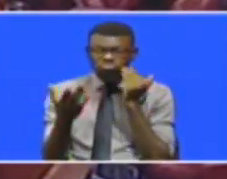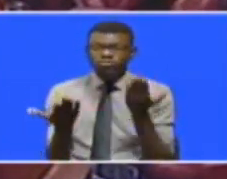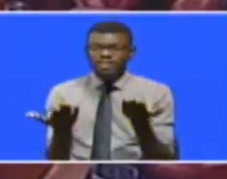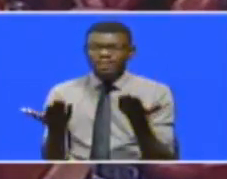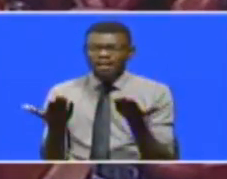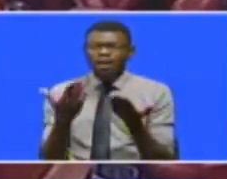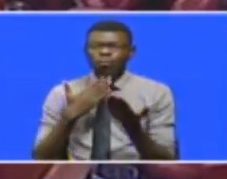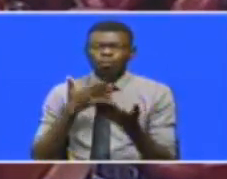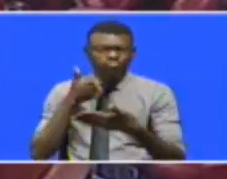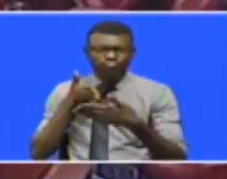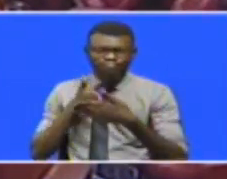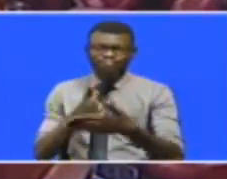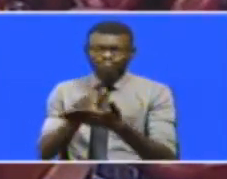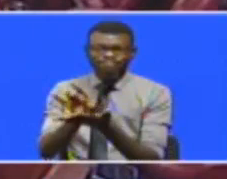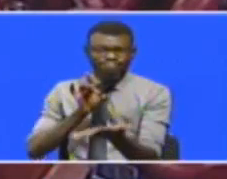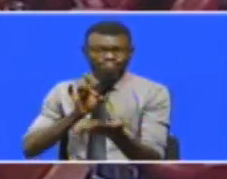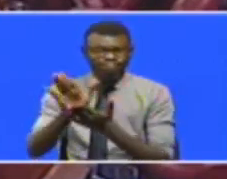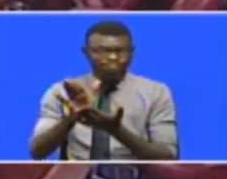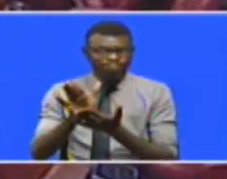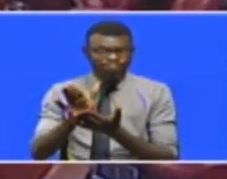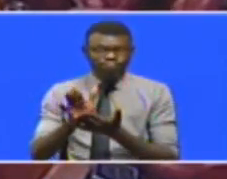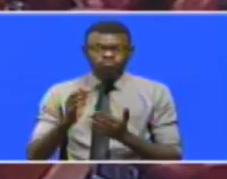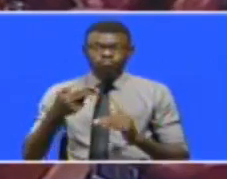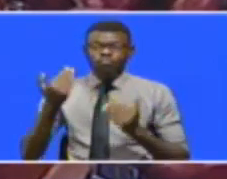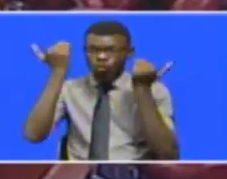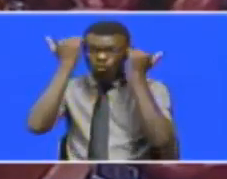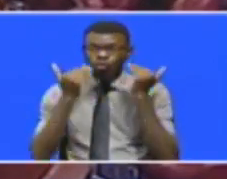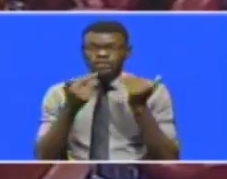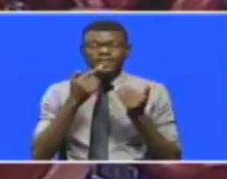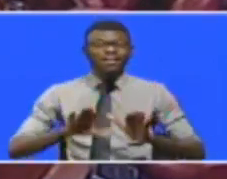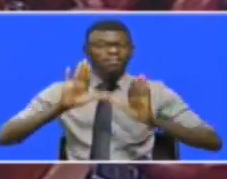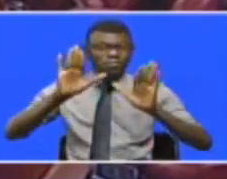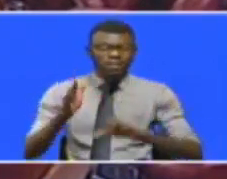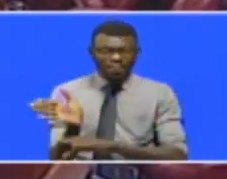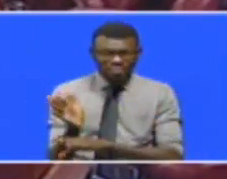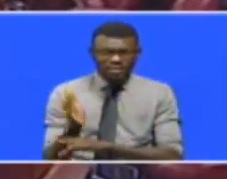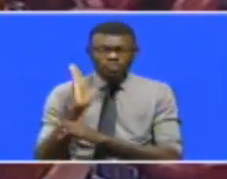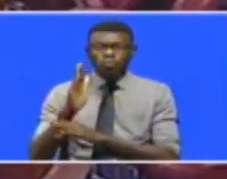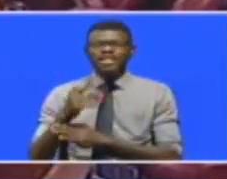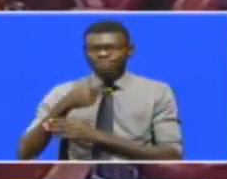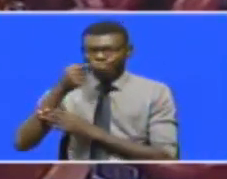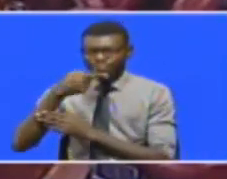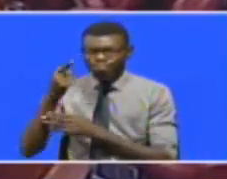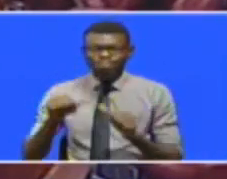their removal. The court has certified the matter urgent and will be mentioned on Thursday for directions.